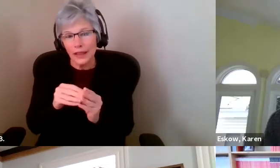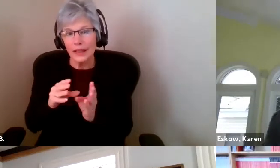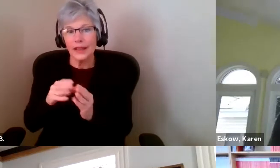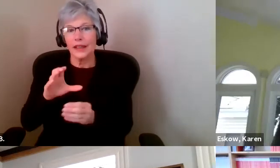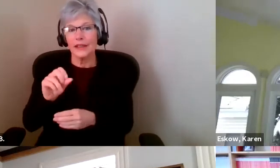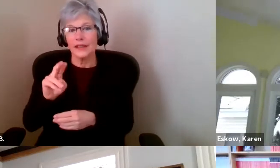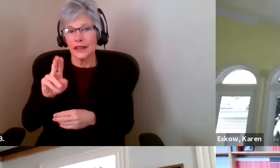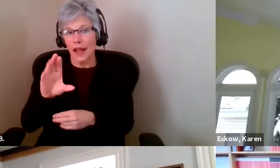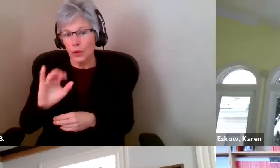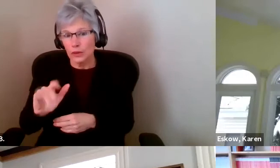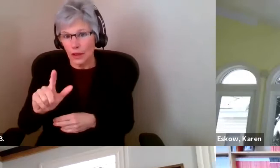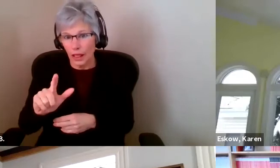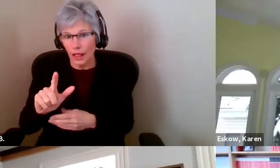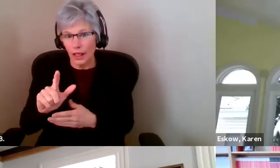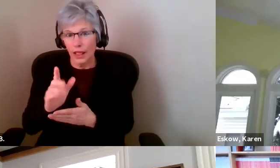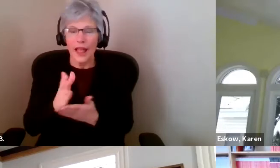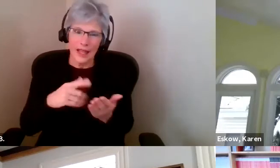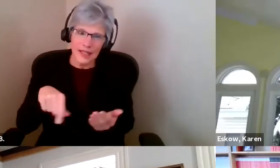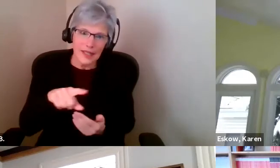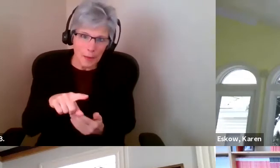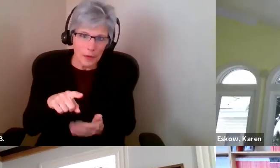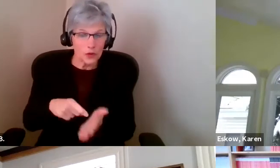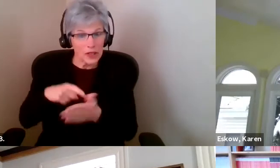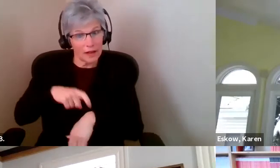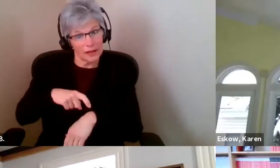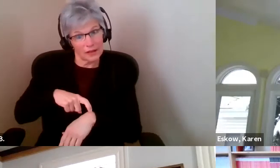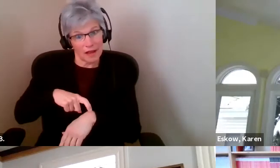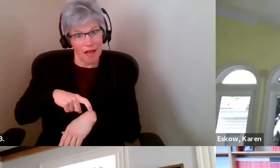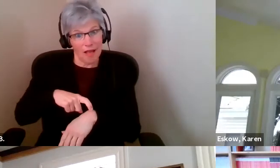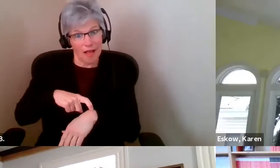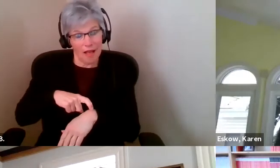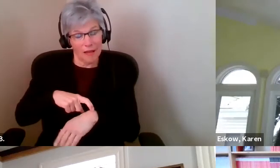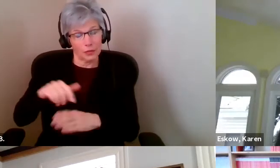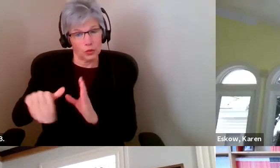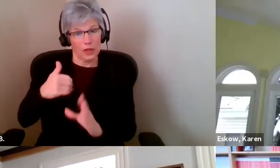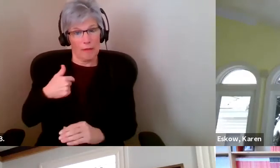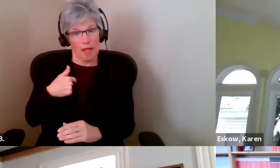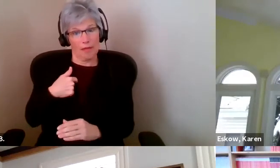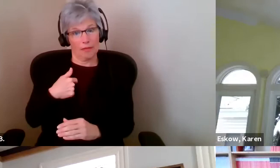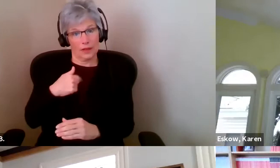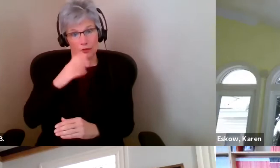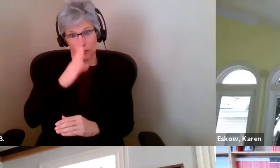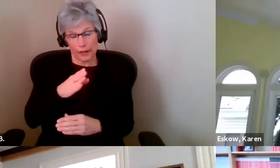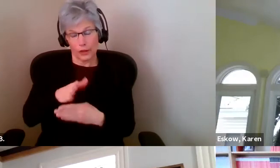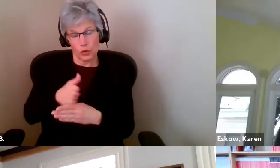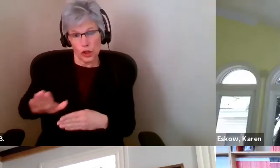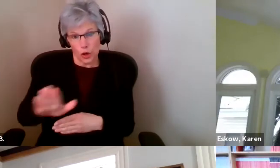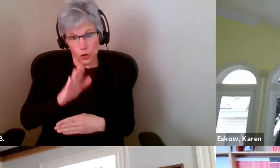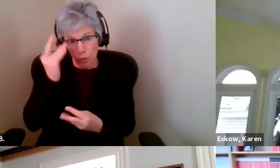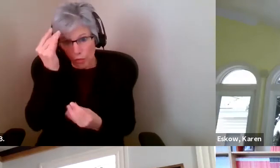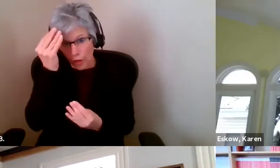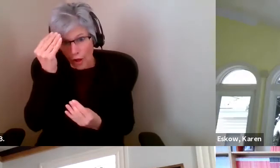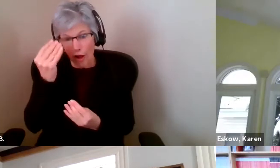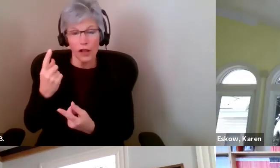been so kind to take time to write to me personally and share your thoughts and questions.